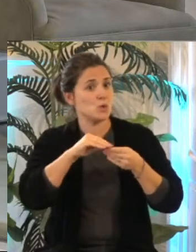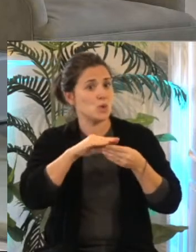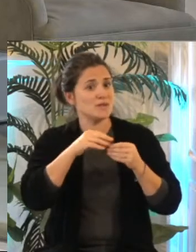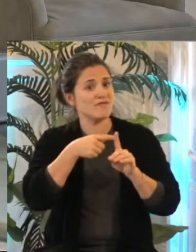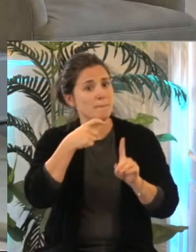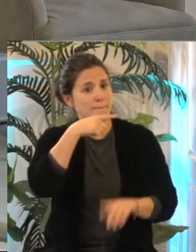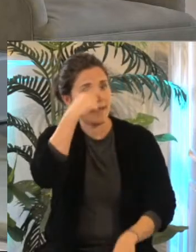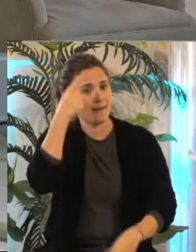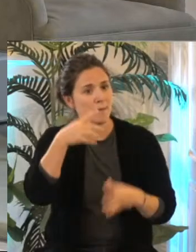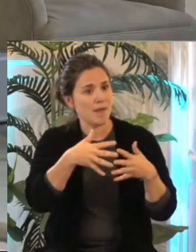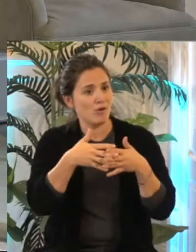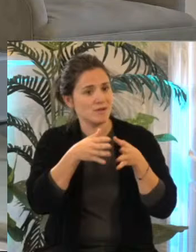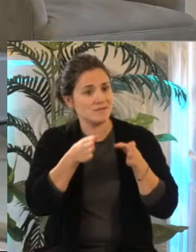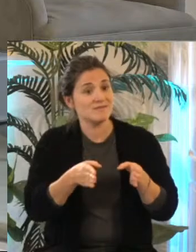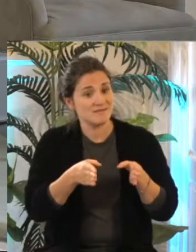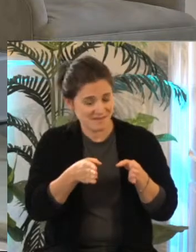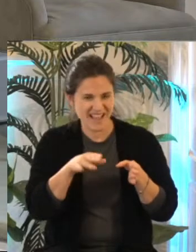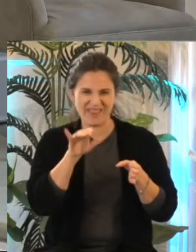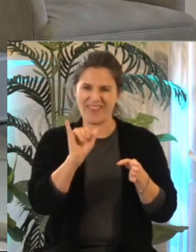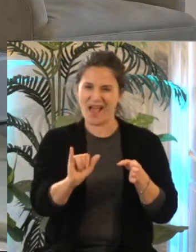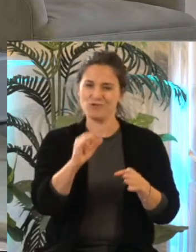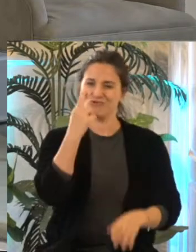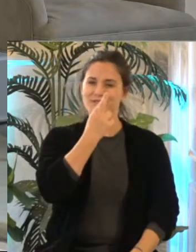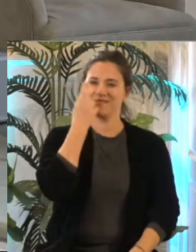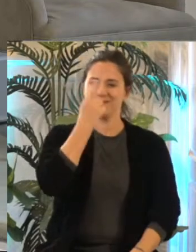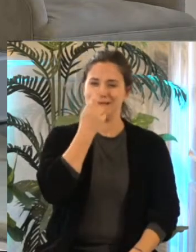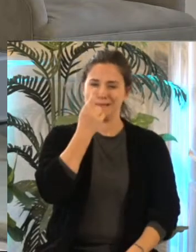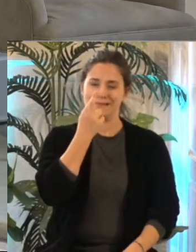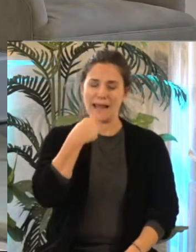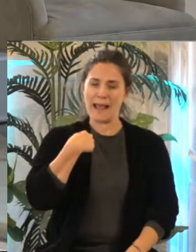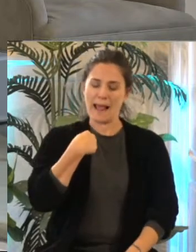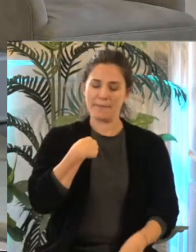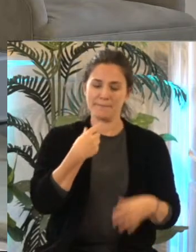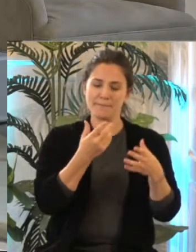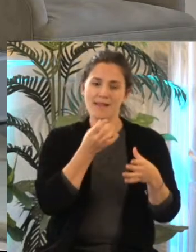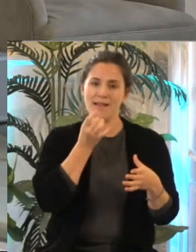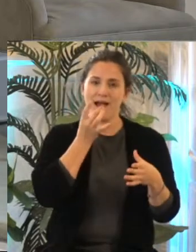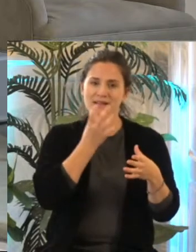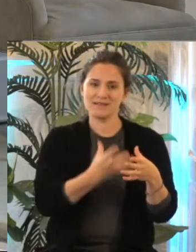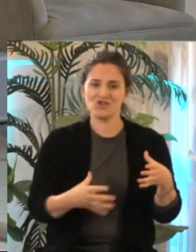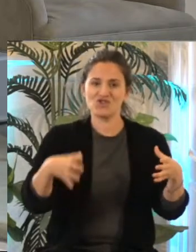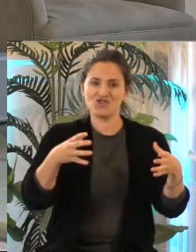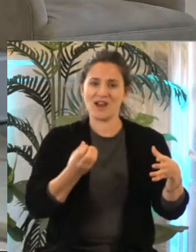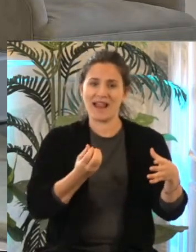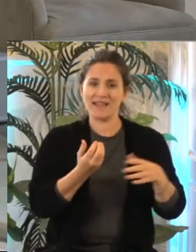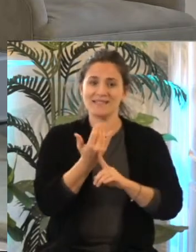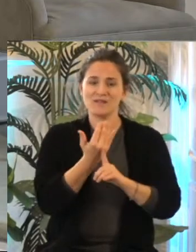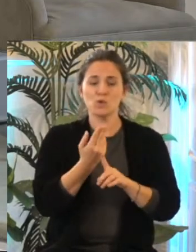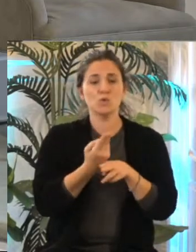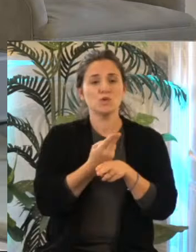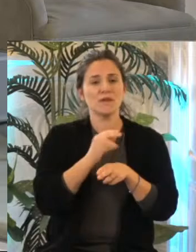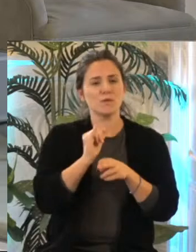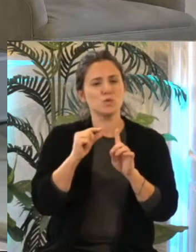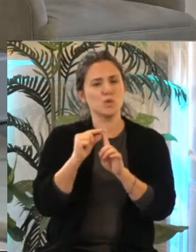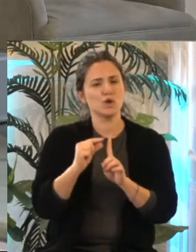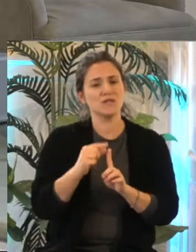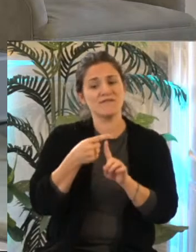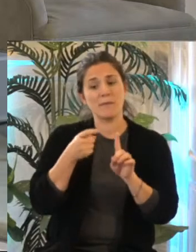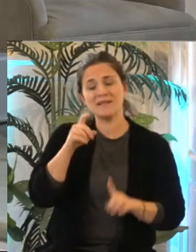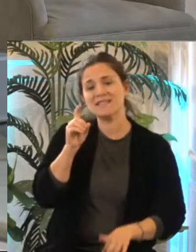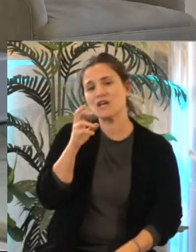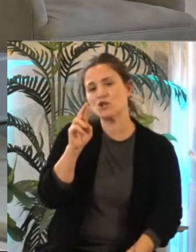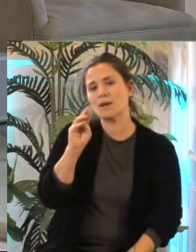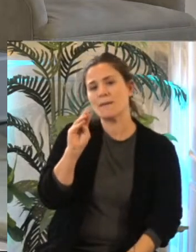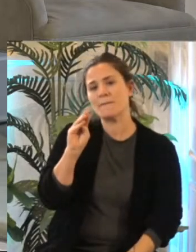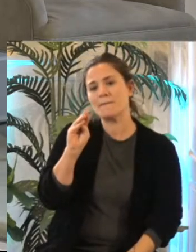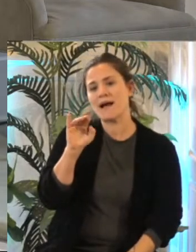vein, our chalice lighting words today come from the late great poet and author, Dr. Maya Angelou.